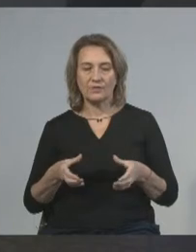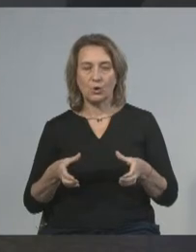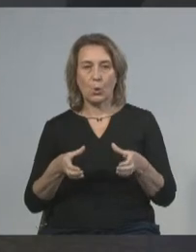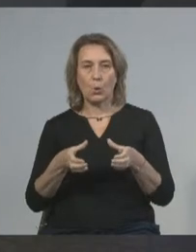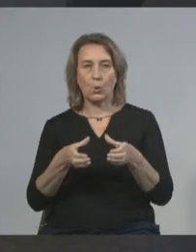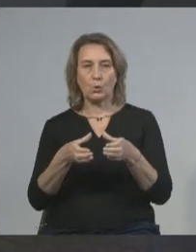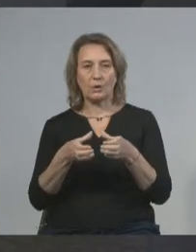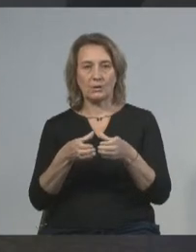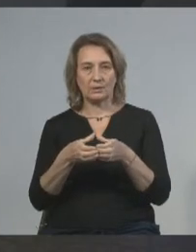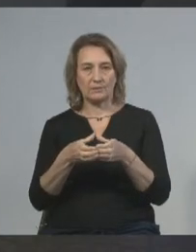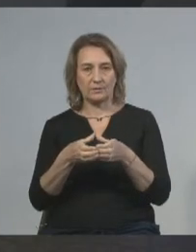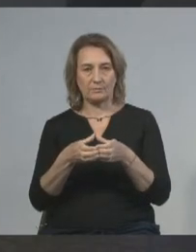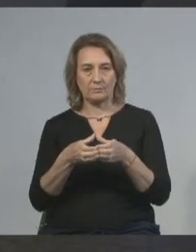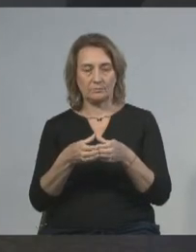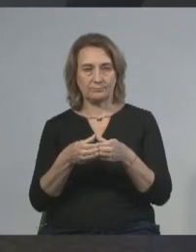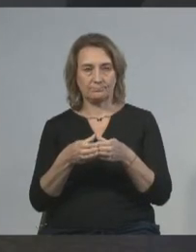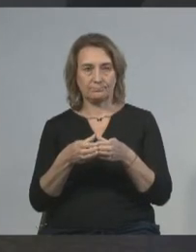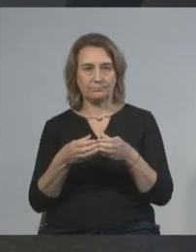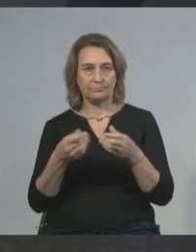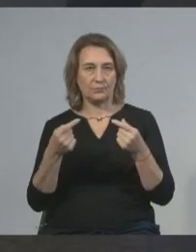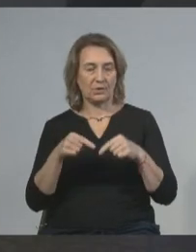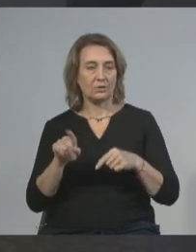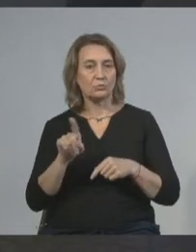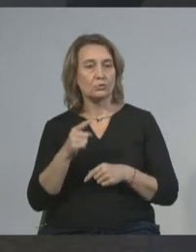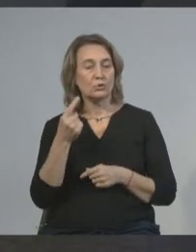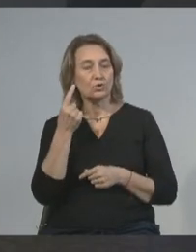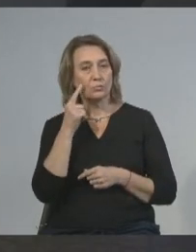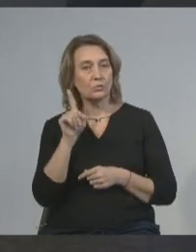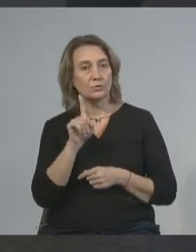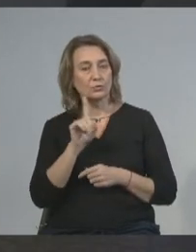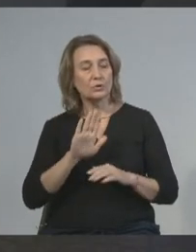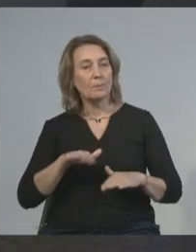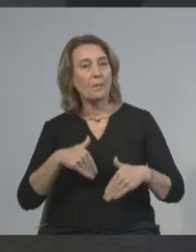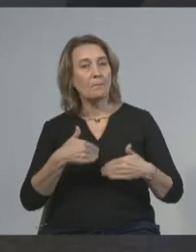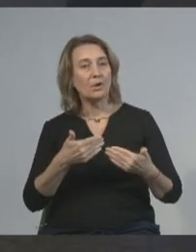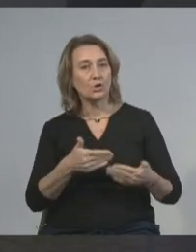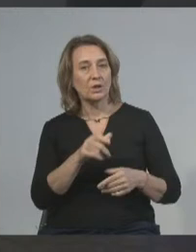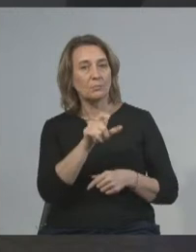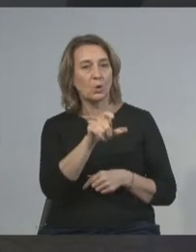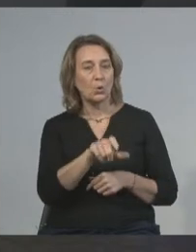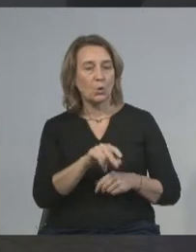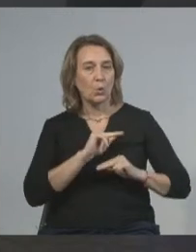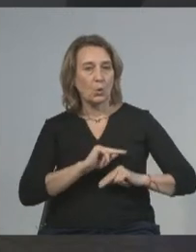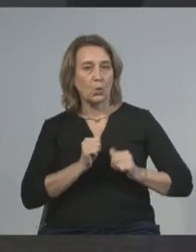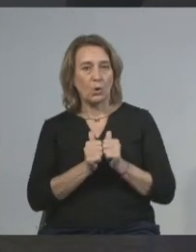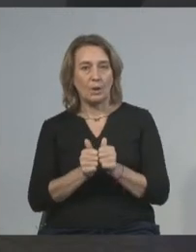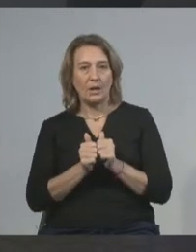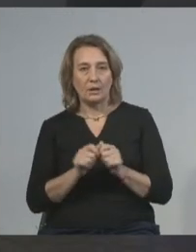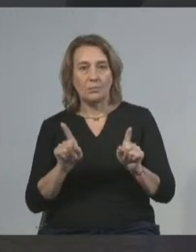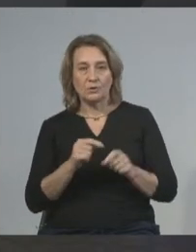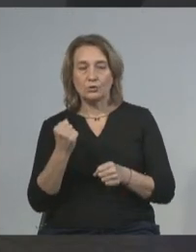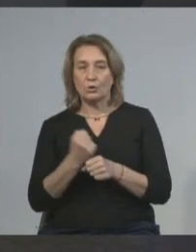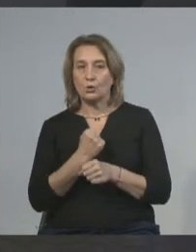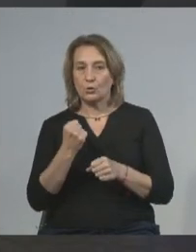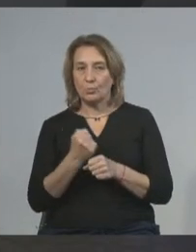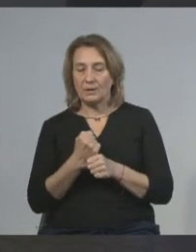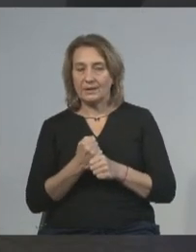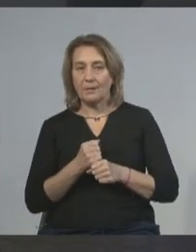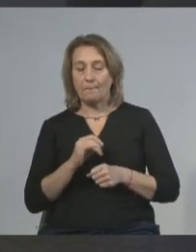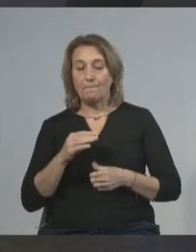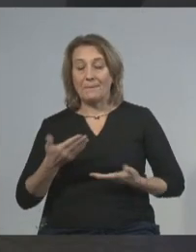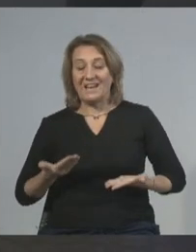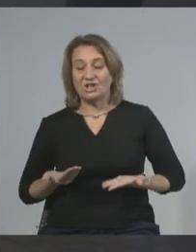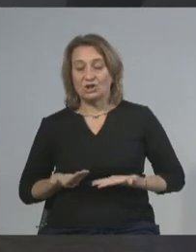and others and the motivation in the teams is decreasing what would your advice be to the colleagues how